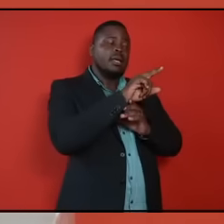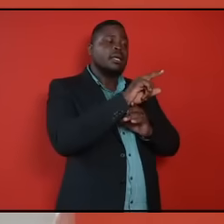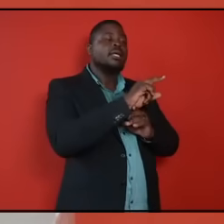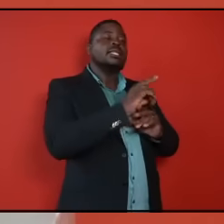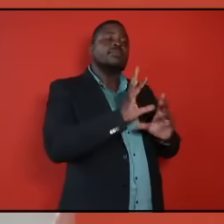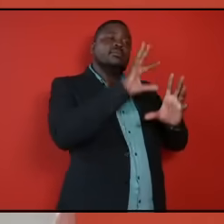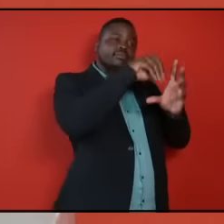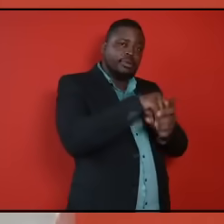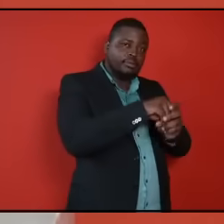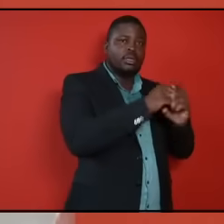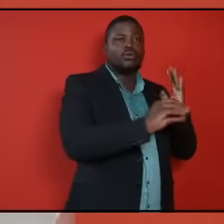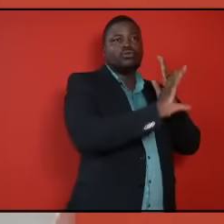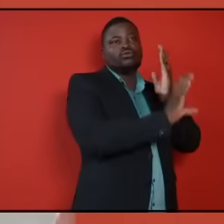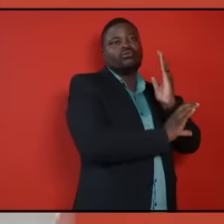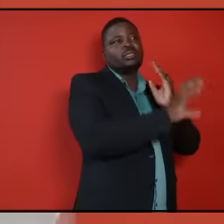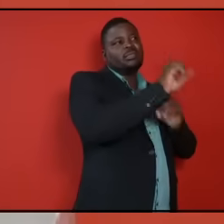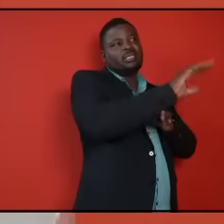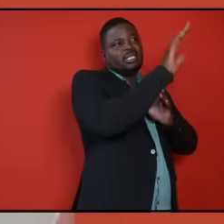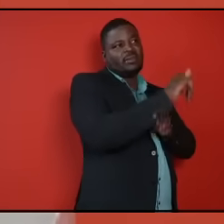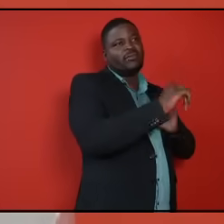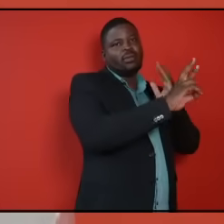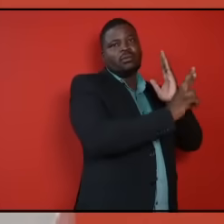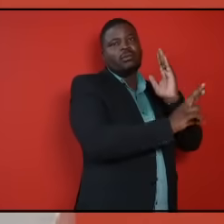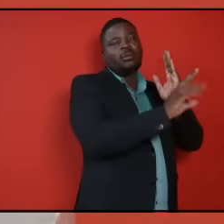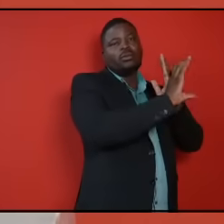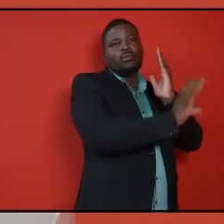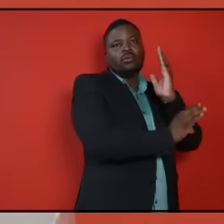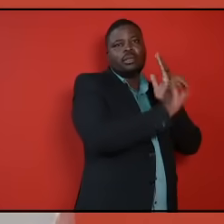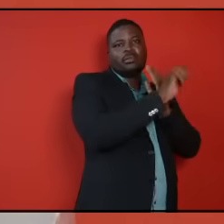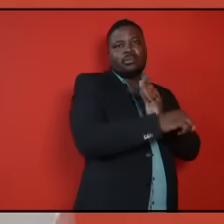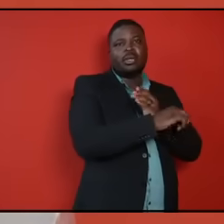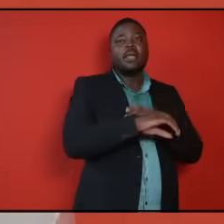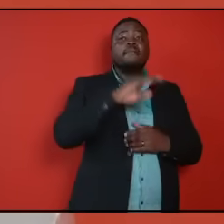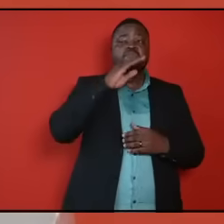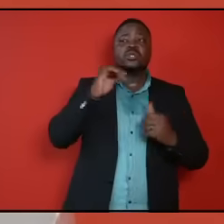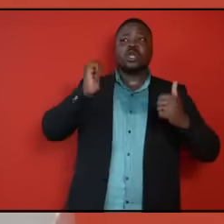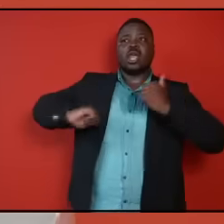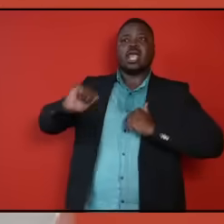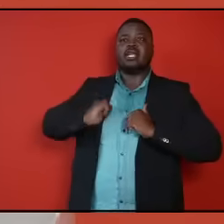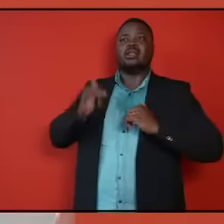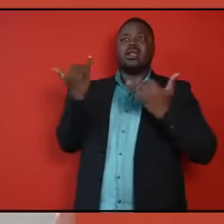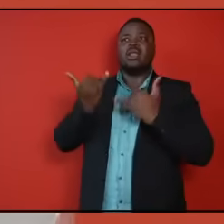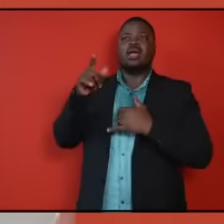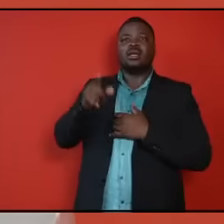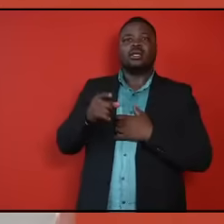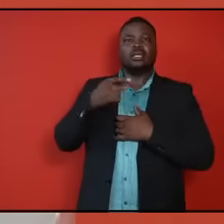And therefore, to act like they are above the Constitution is uncalled for.